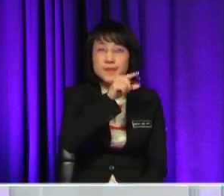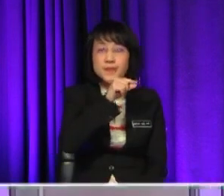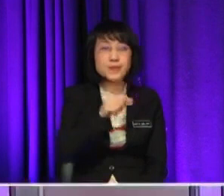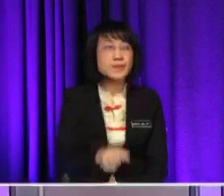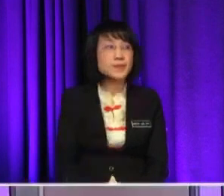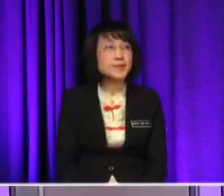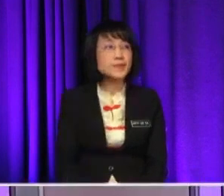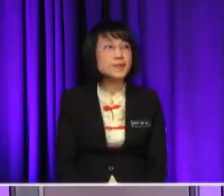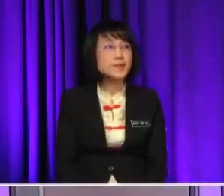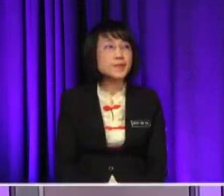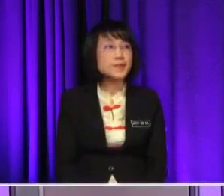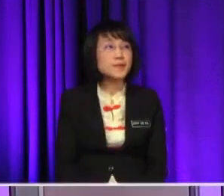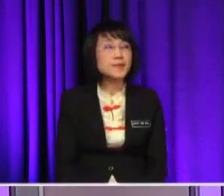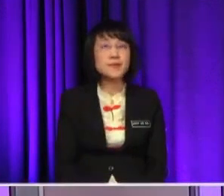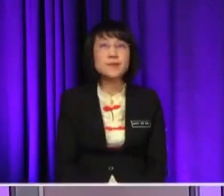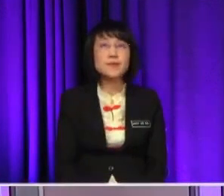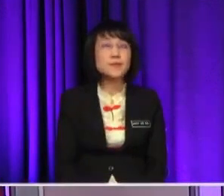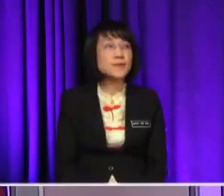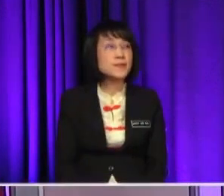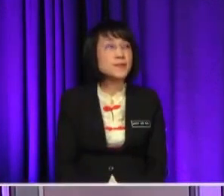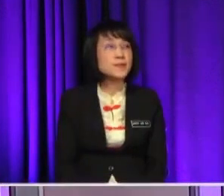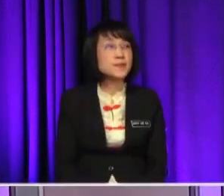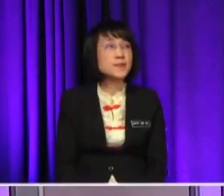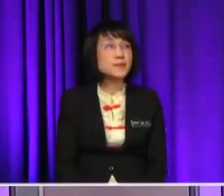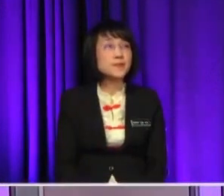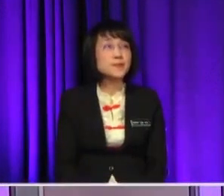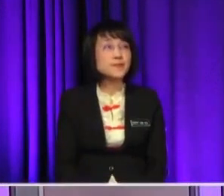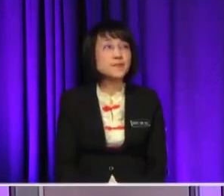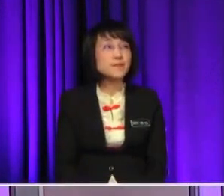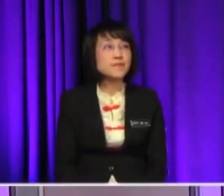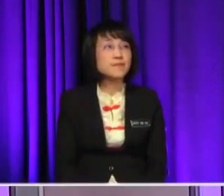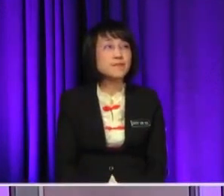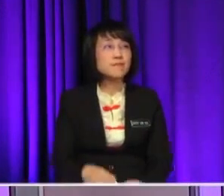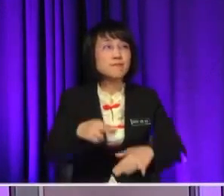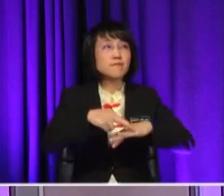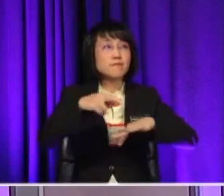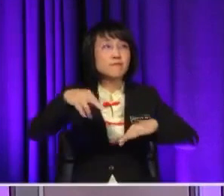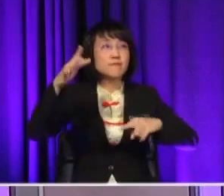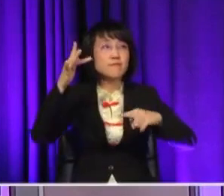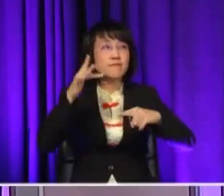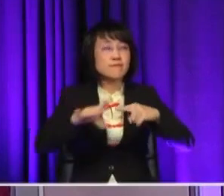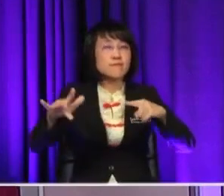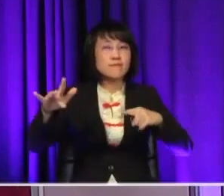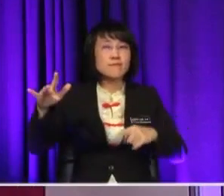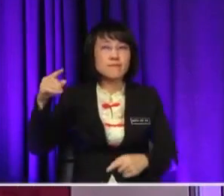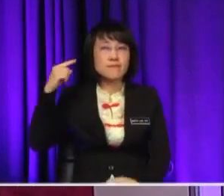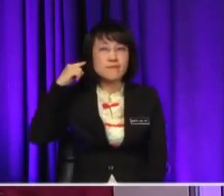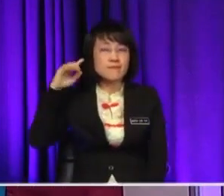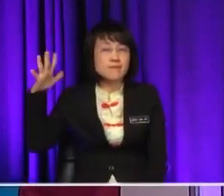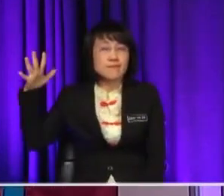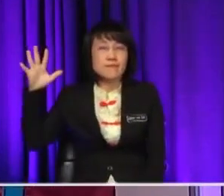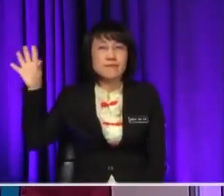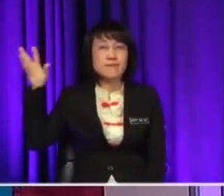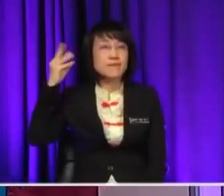another one? You could say this one too. Oh, that's sound as well. Yeah. Yes. Ringing, It's a ring small sharp. one. Yeah. Yeah, it's a